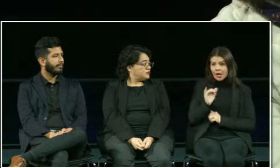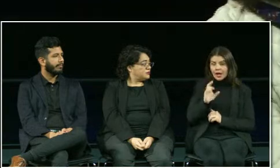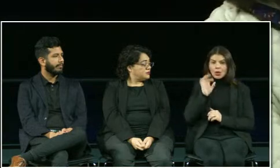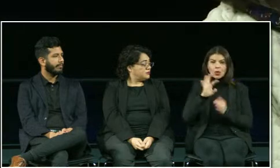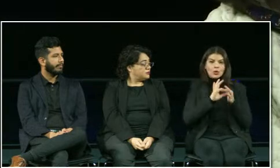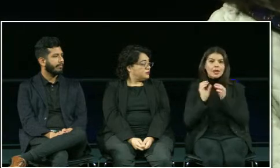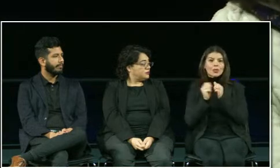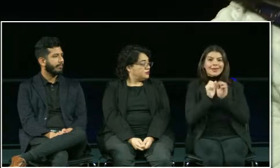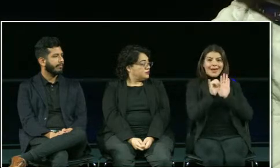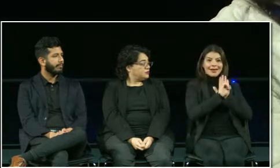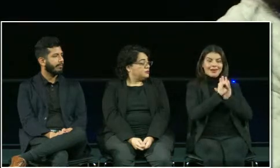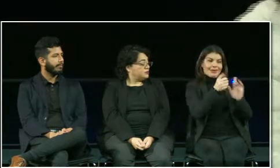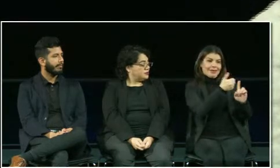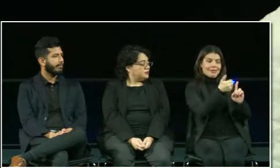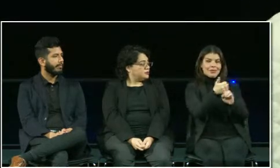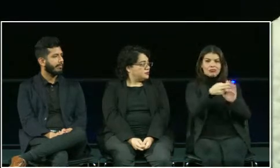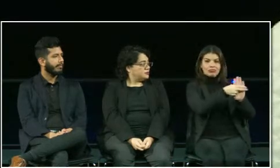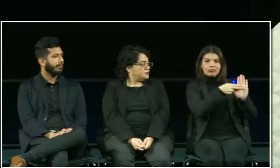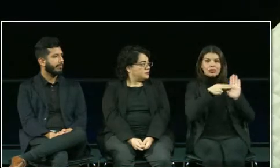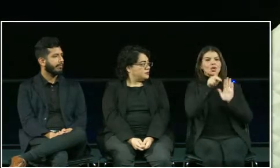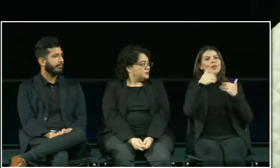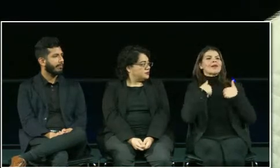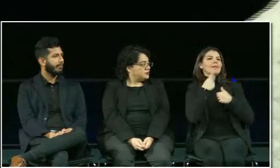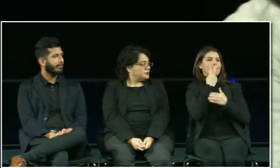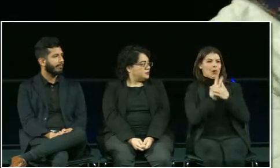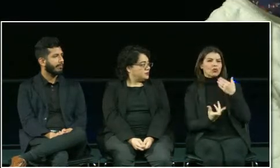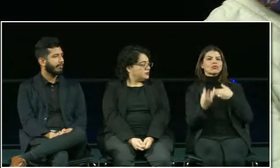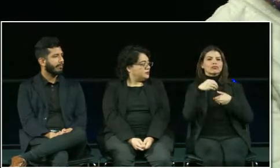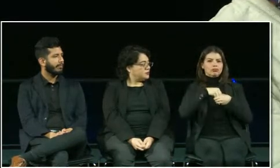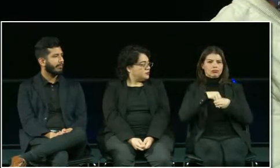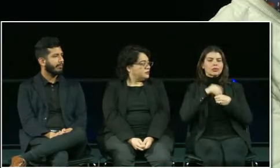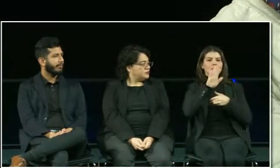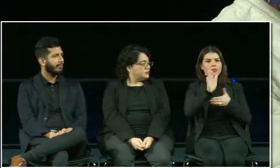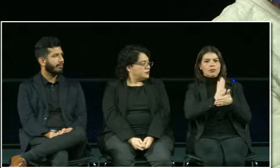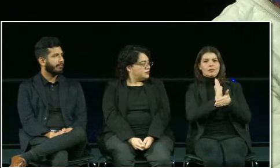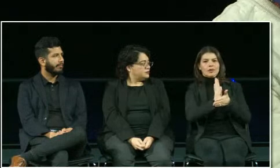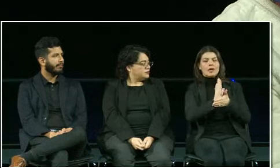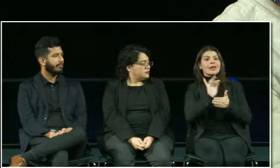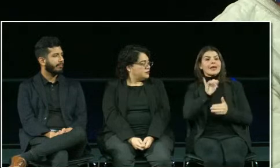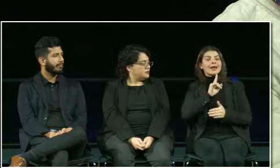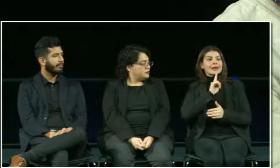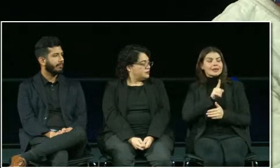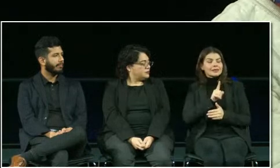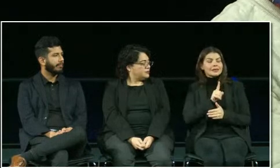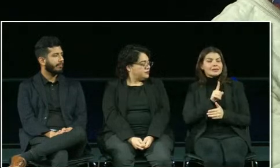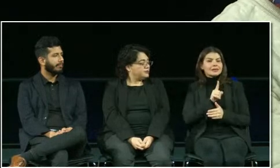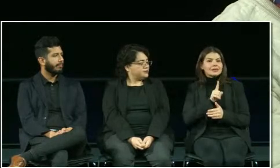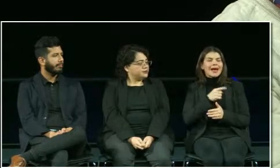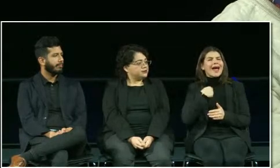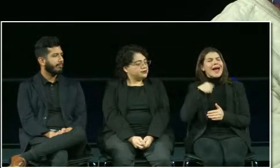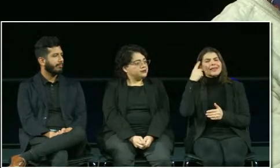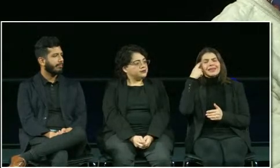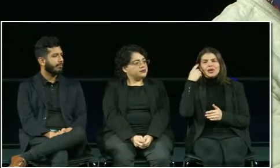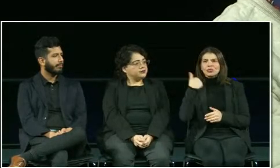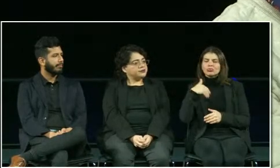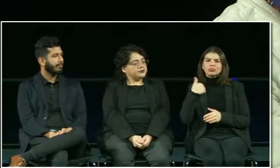based on identity. You have both in your film, which was, I think,